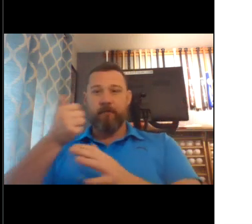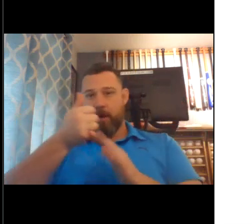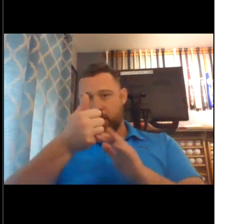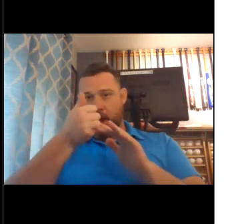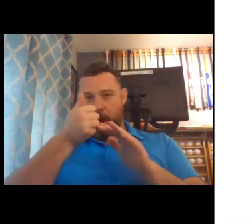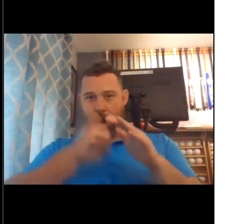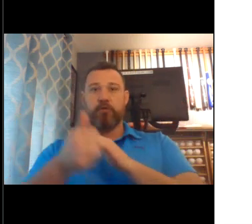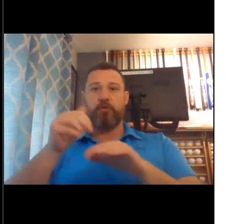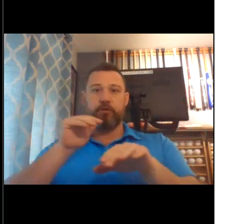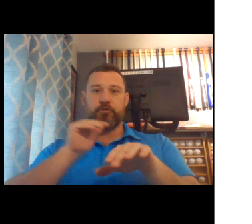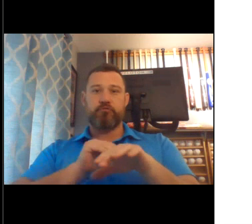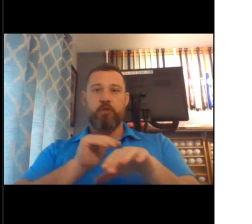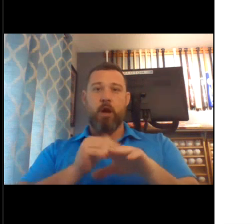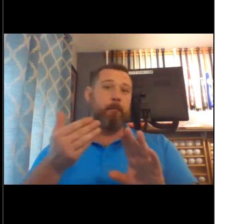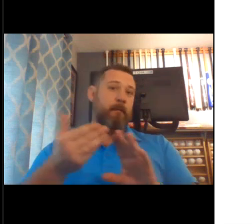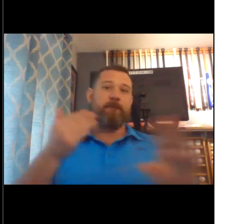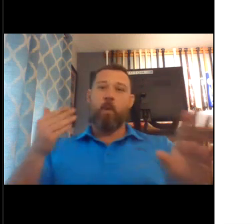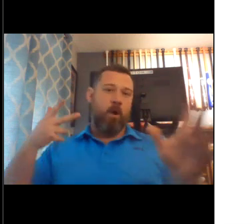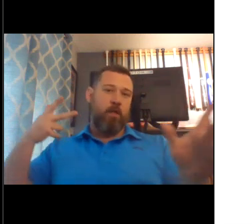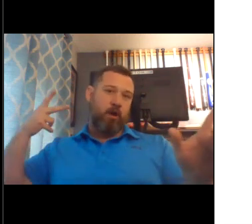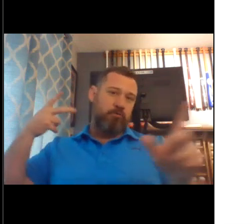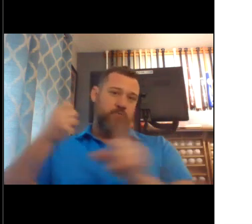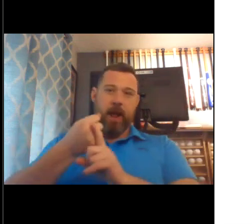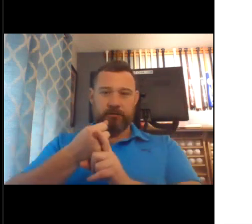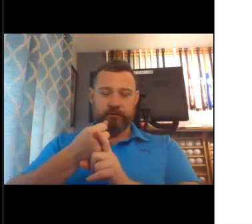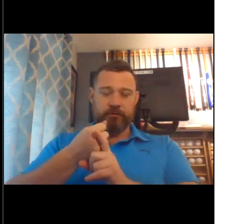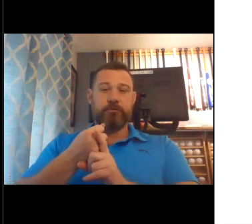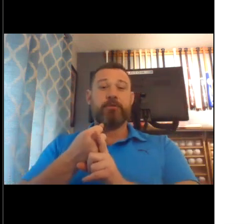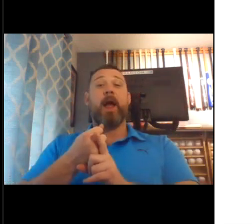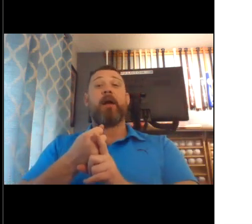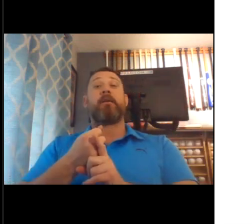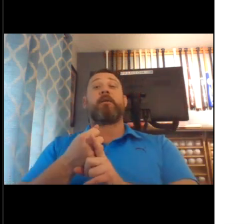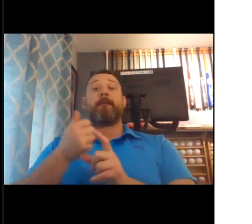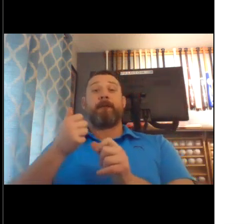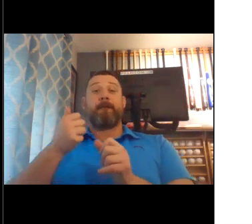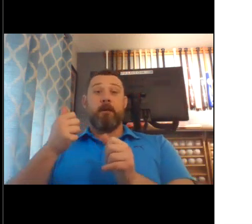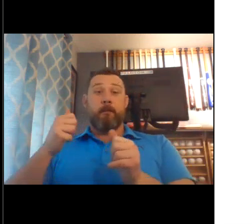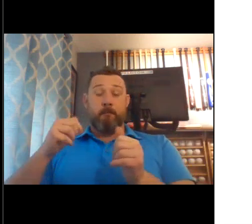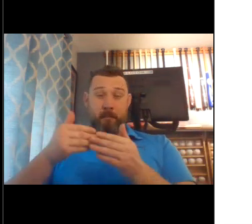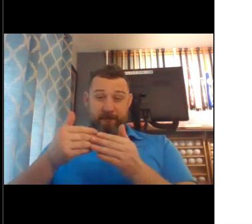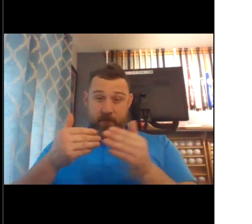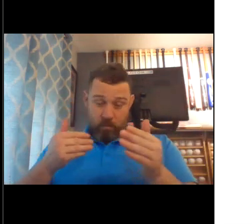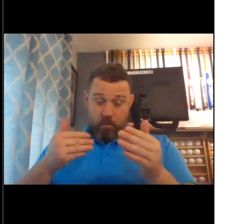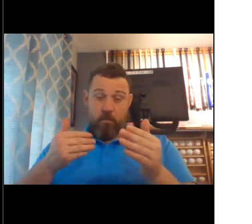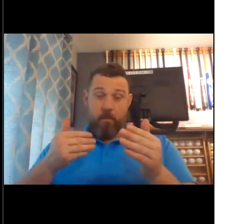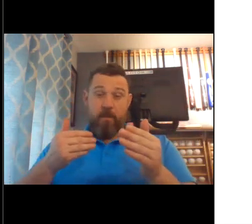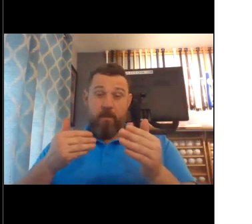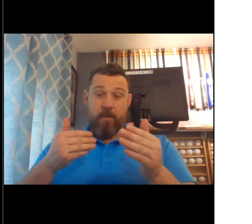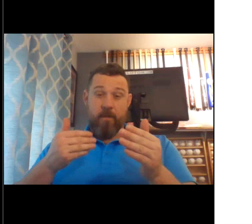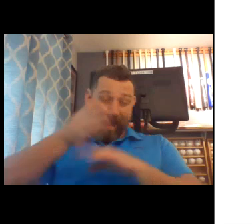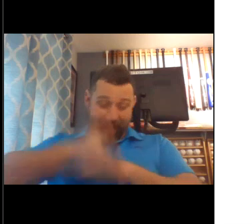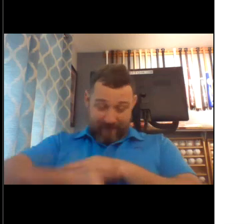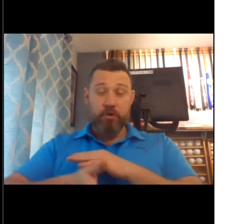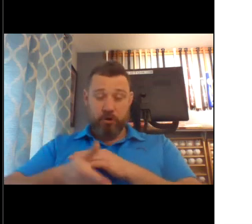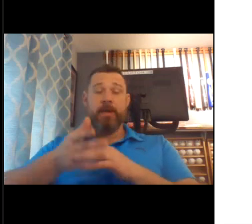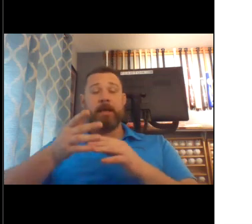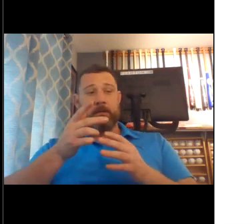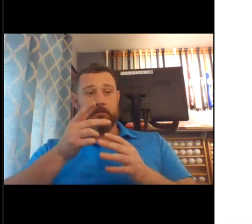truck just before a crash occurred, and following the collision, Ryan offered first aid to those who were injured in that